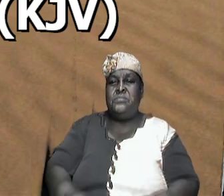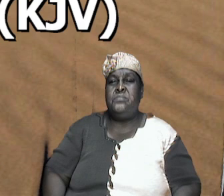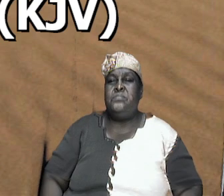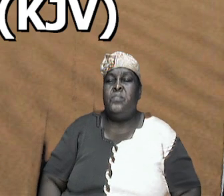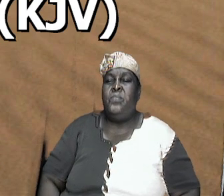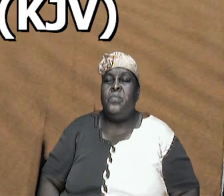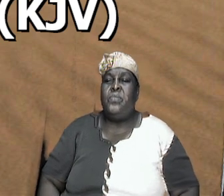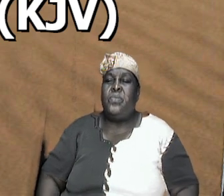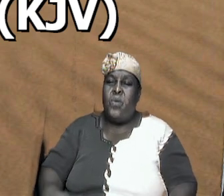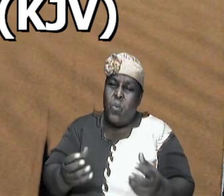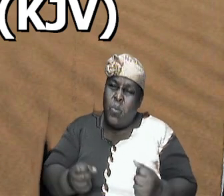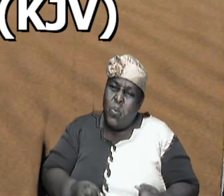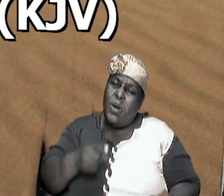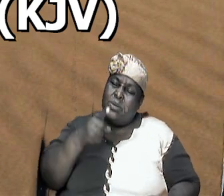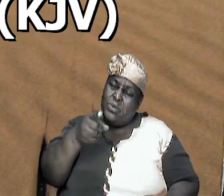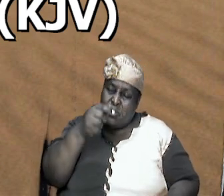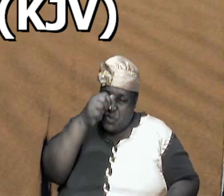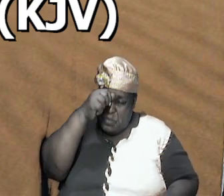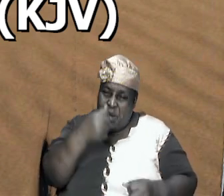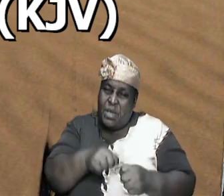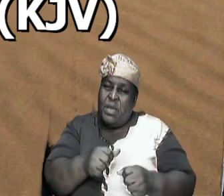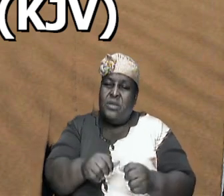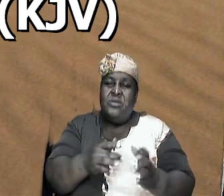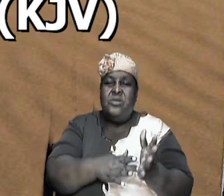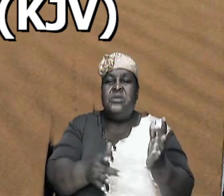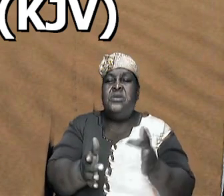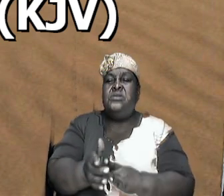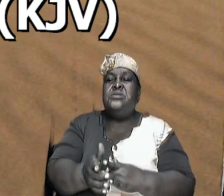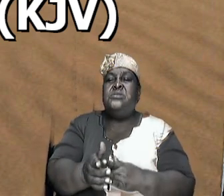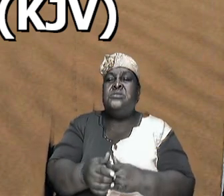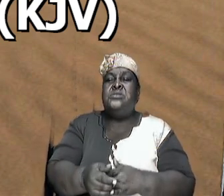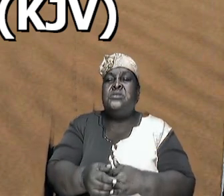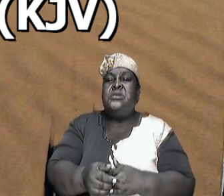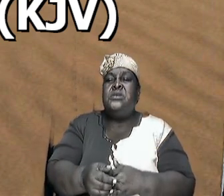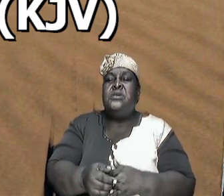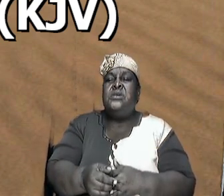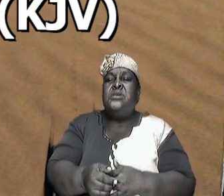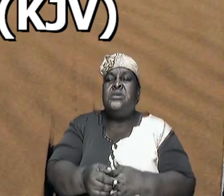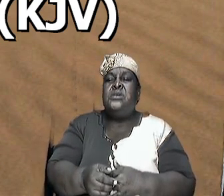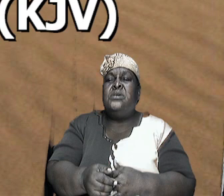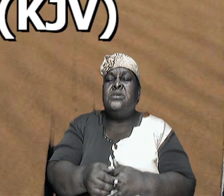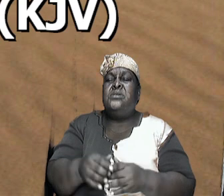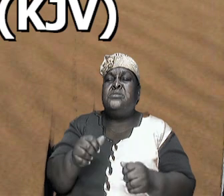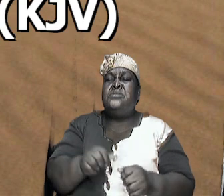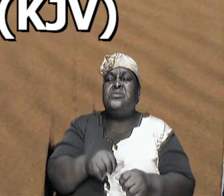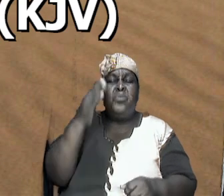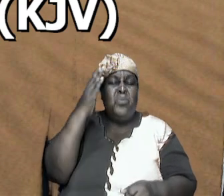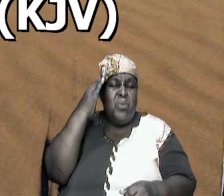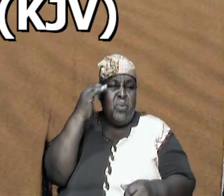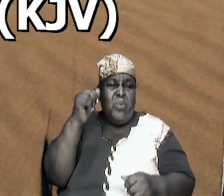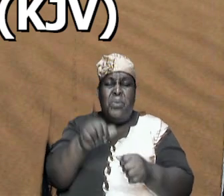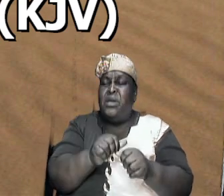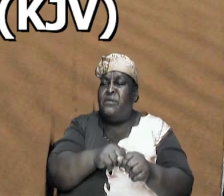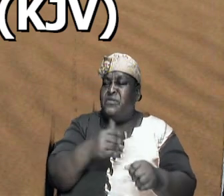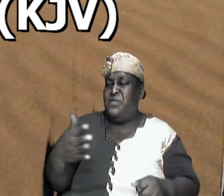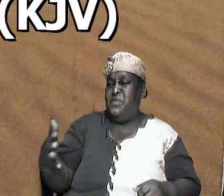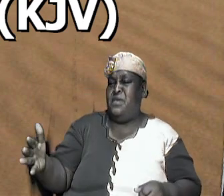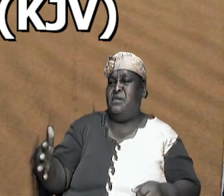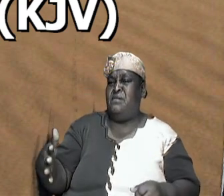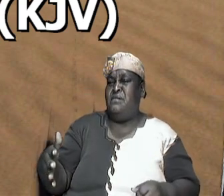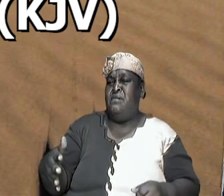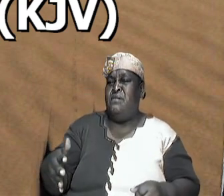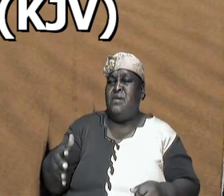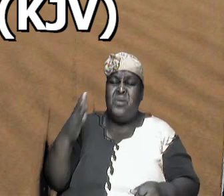And I want you to recall that Jesus is omniscient, right? He's omniscient. He knows everything. He knows all